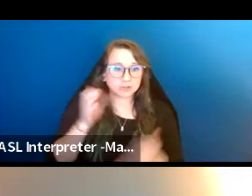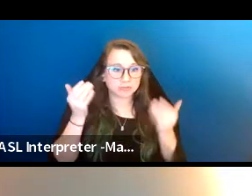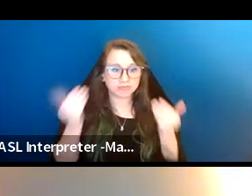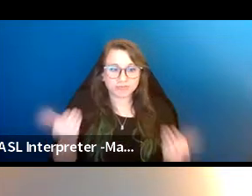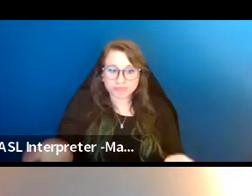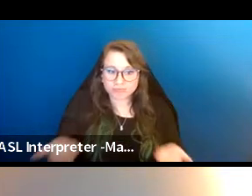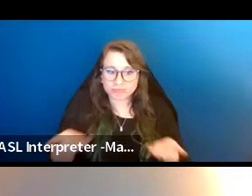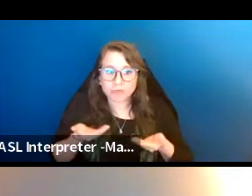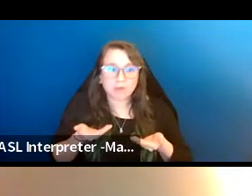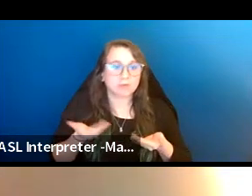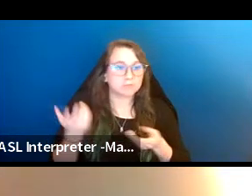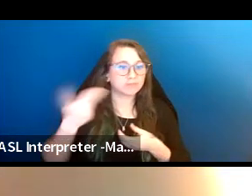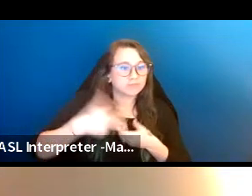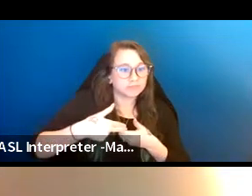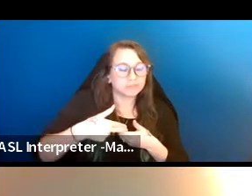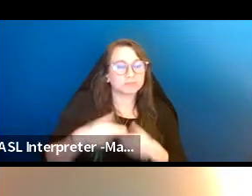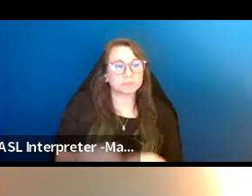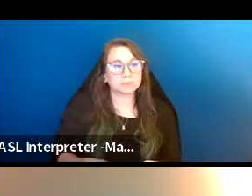join us.